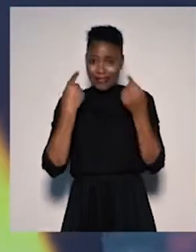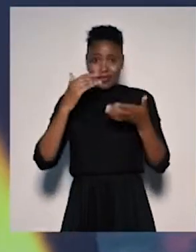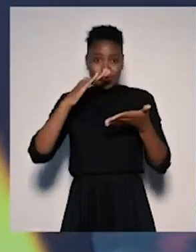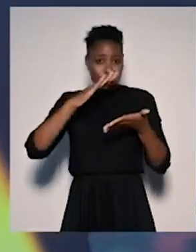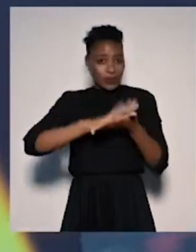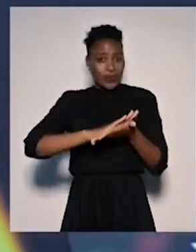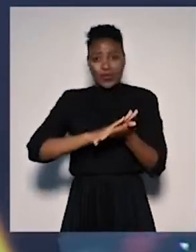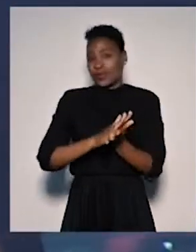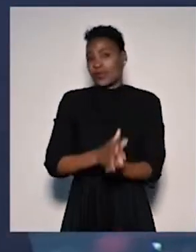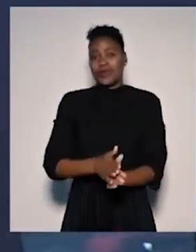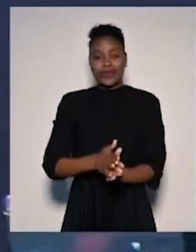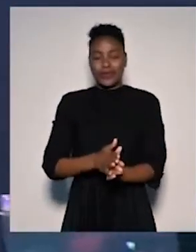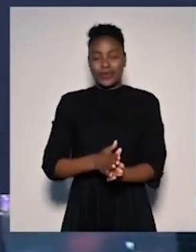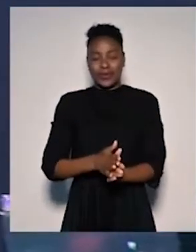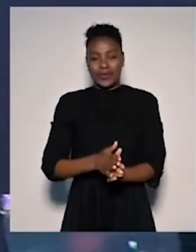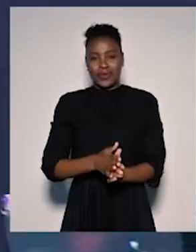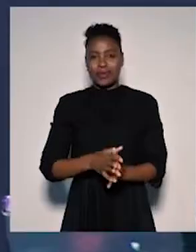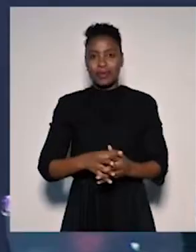causing.